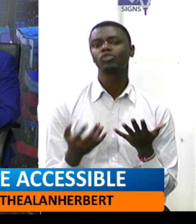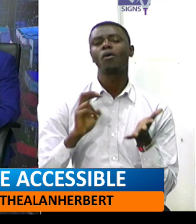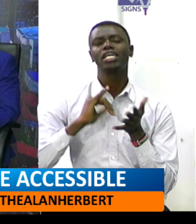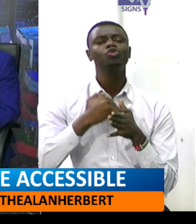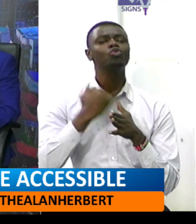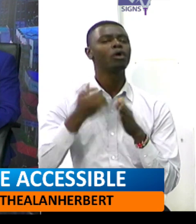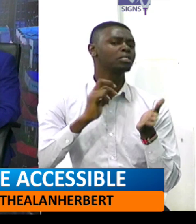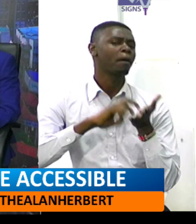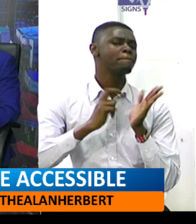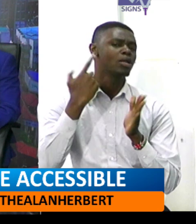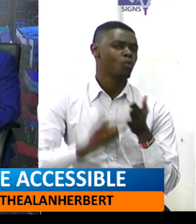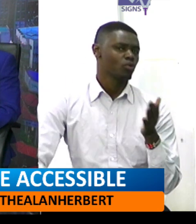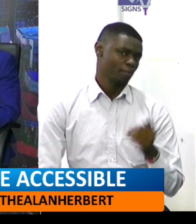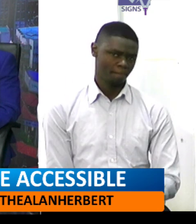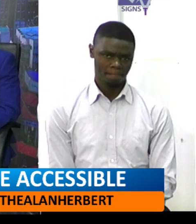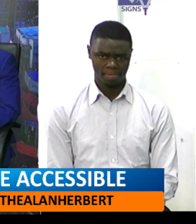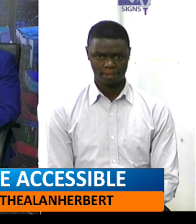is insurance?